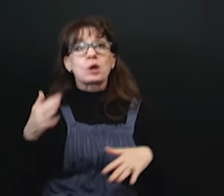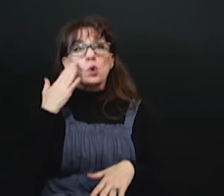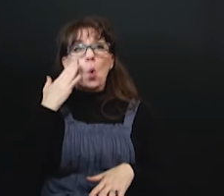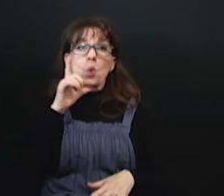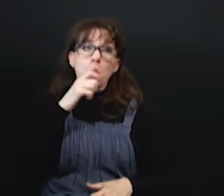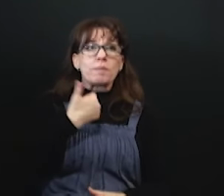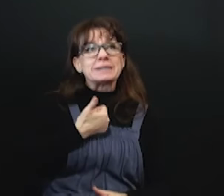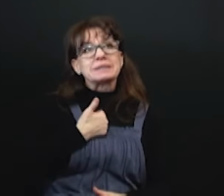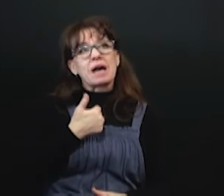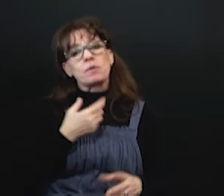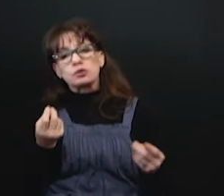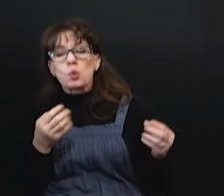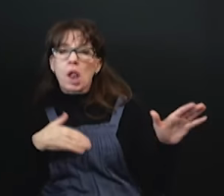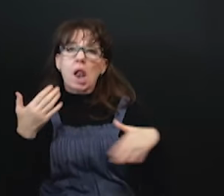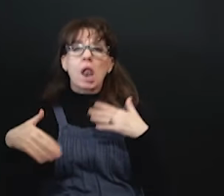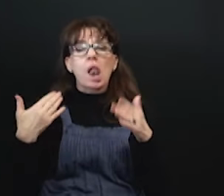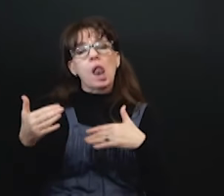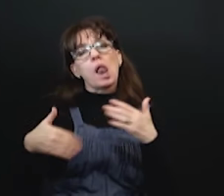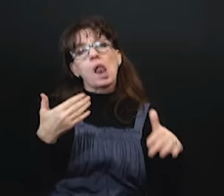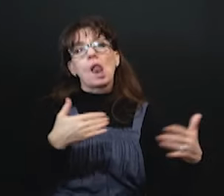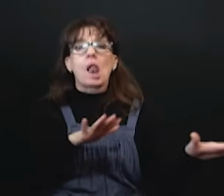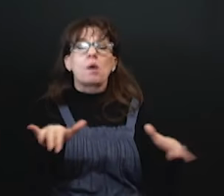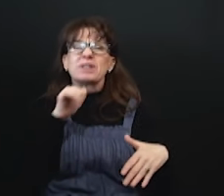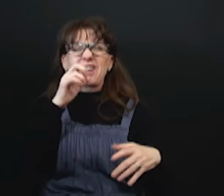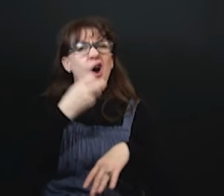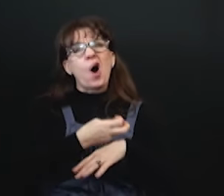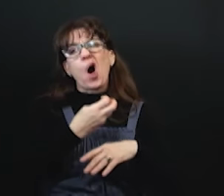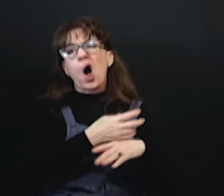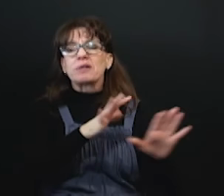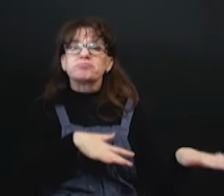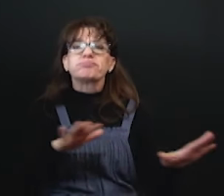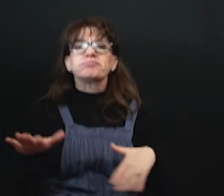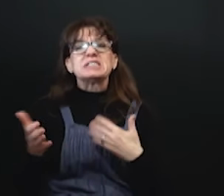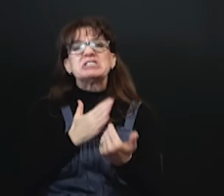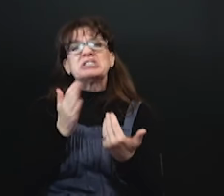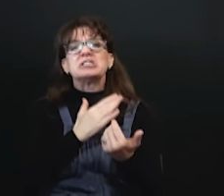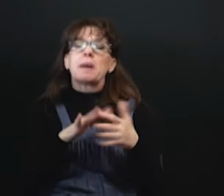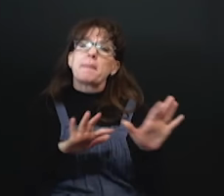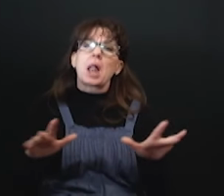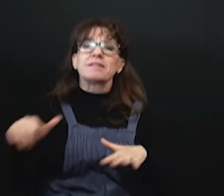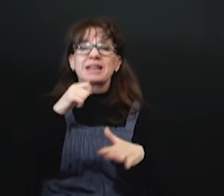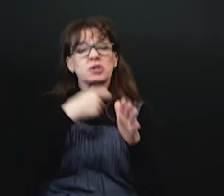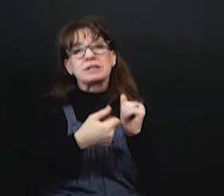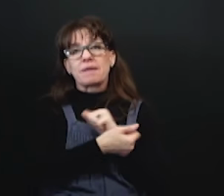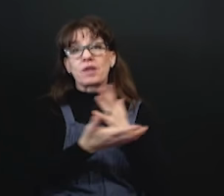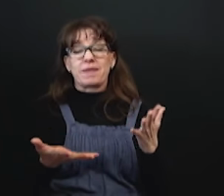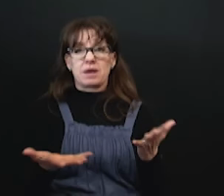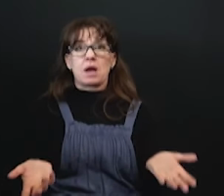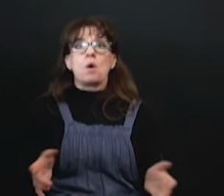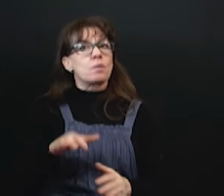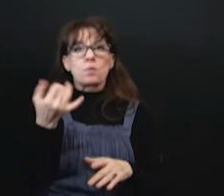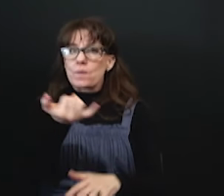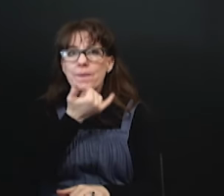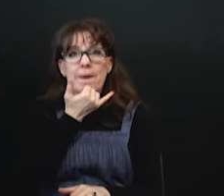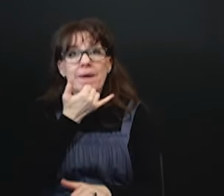he was and what he was going to do. And it wasn't difficult. It wasn't hard. It wasn't challenging. It didn't cost him everything. It did cost him everything.